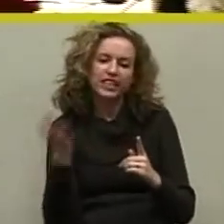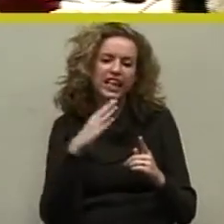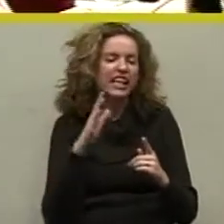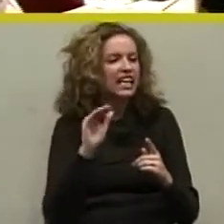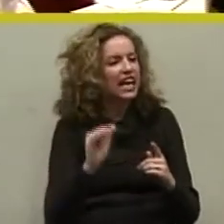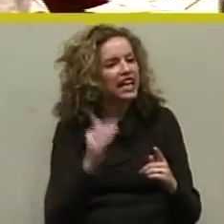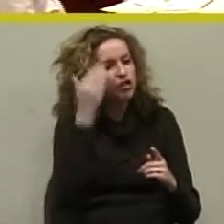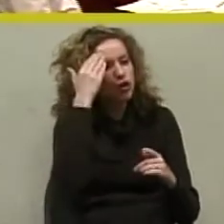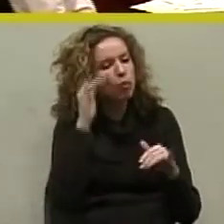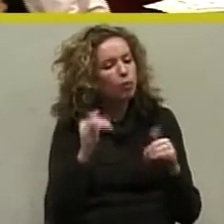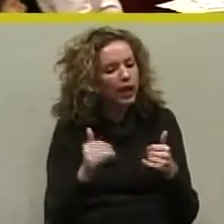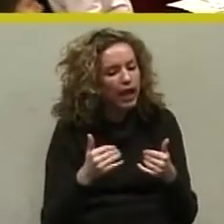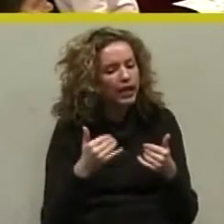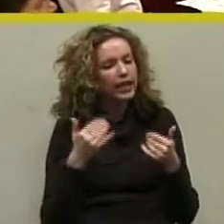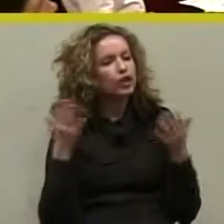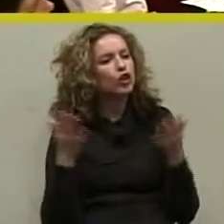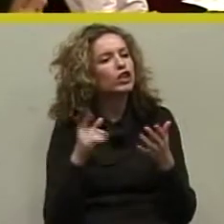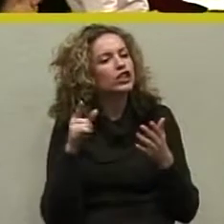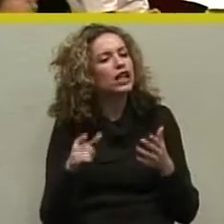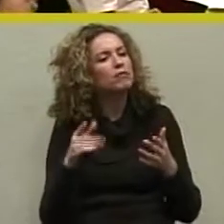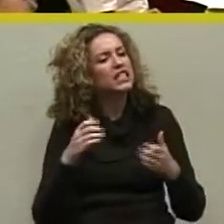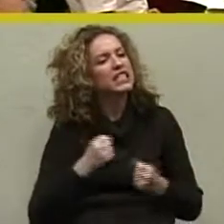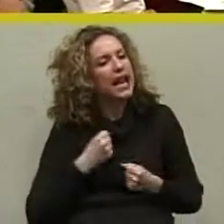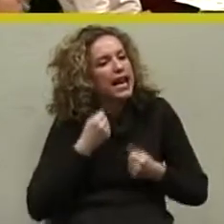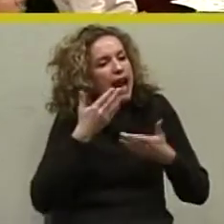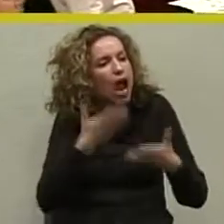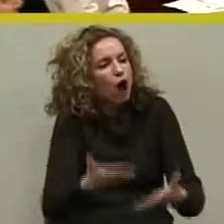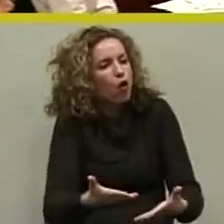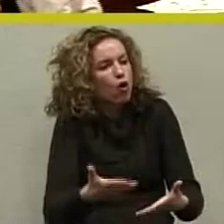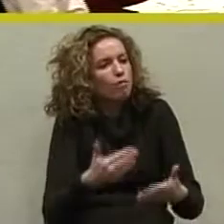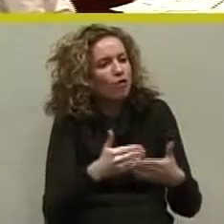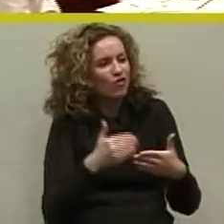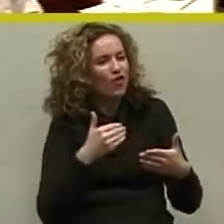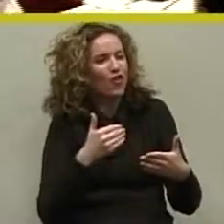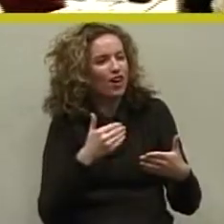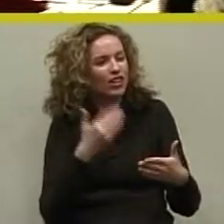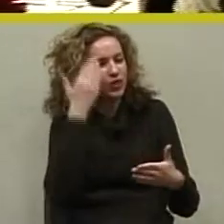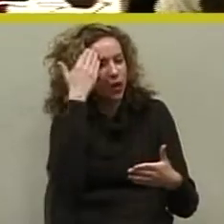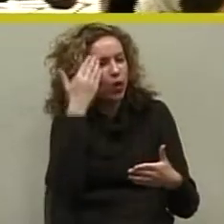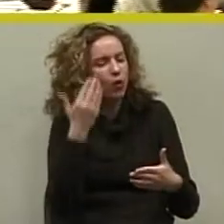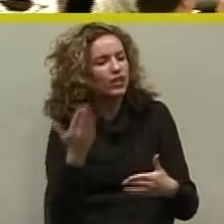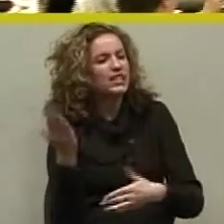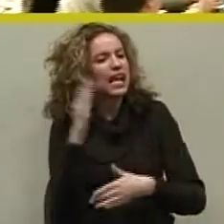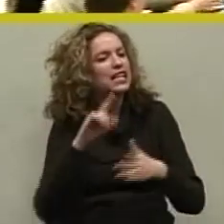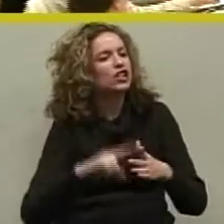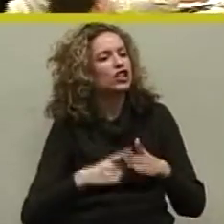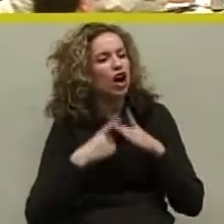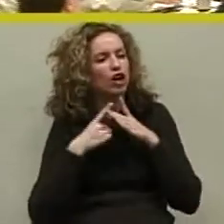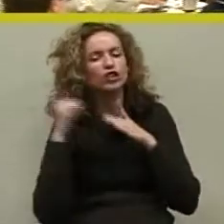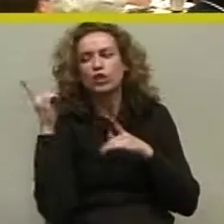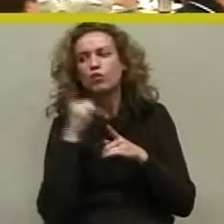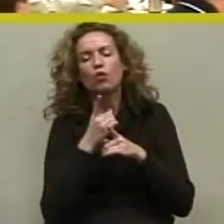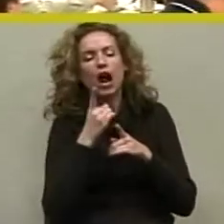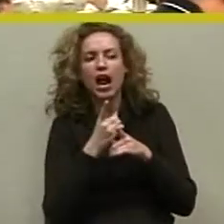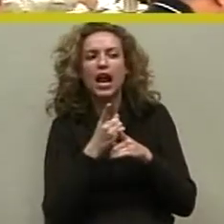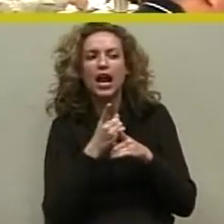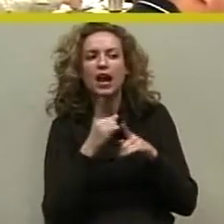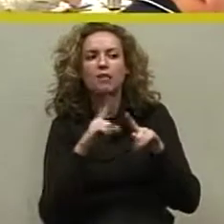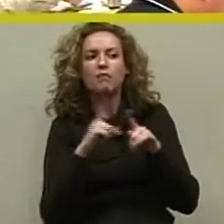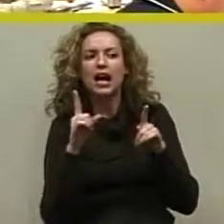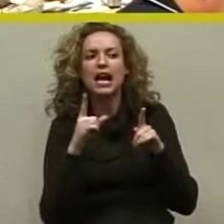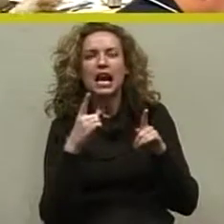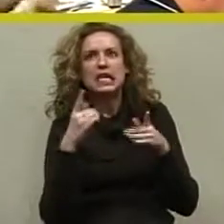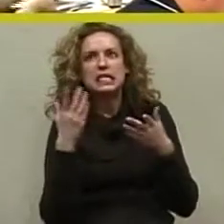some sort of activity to get that out before the day starts. In most cases, that's going to be part of the plan. I'm going to realize that this is stuff that I really